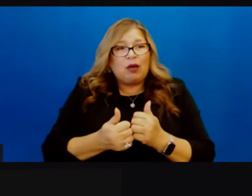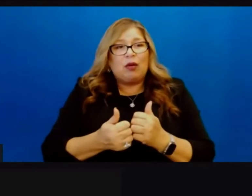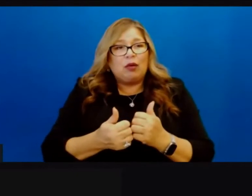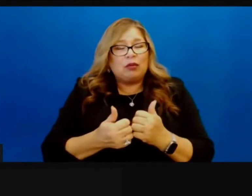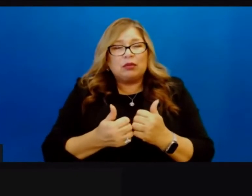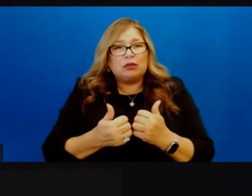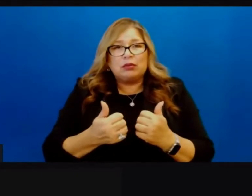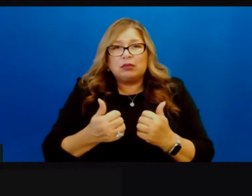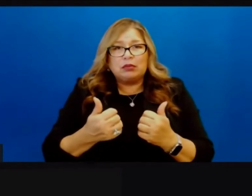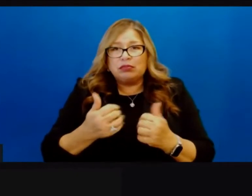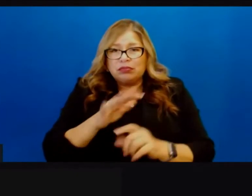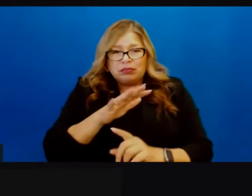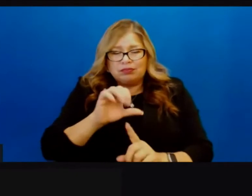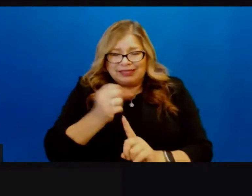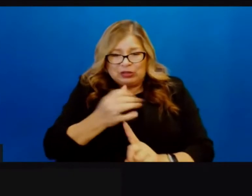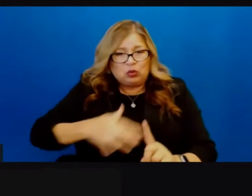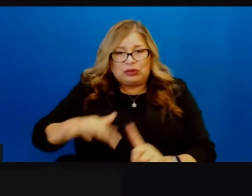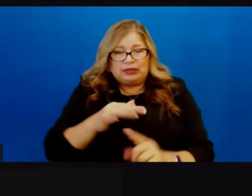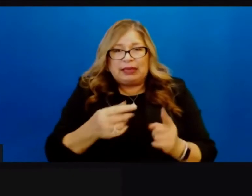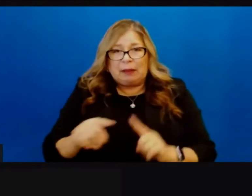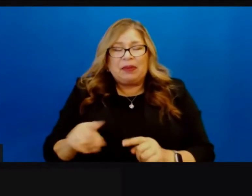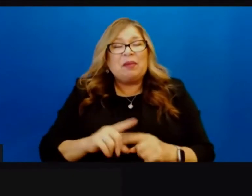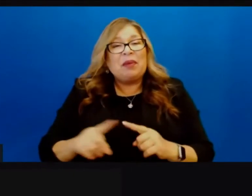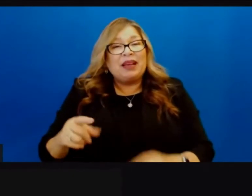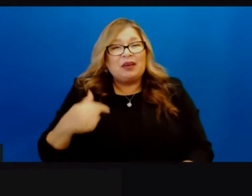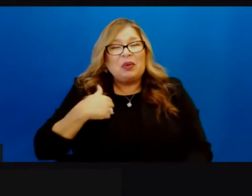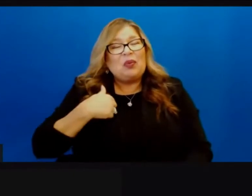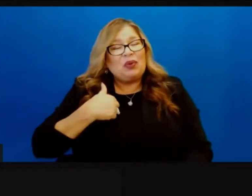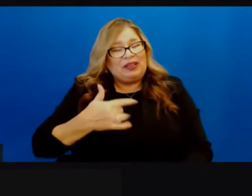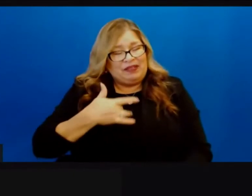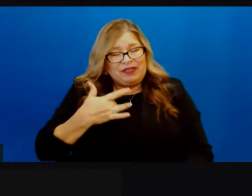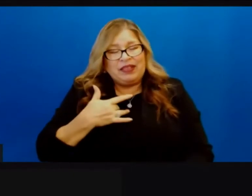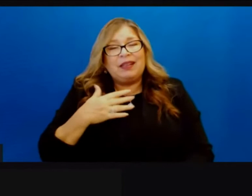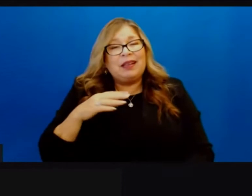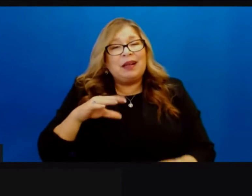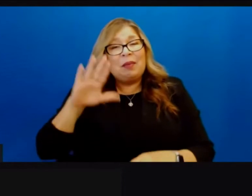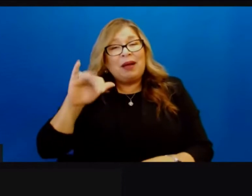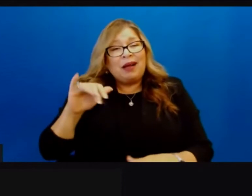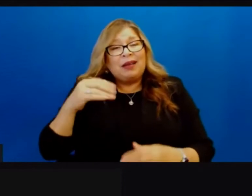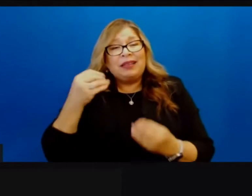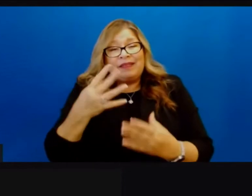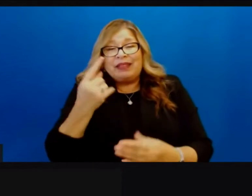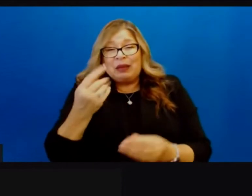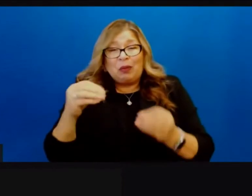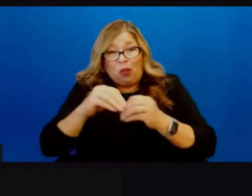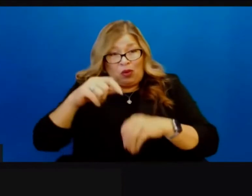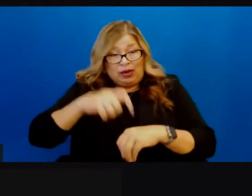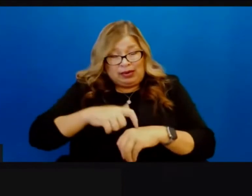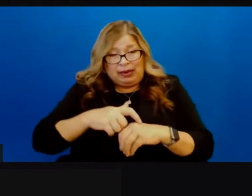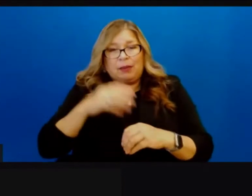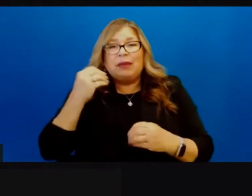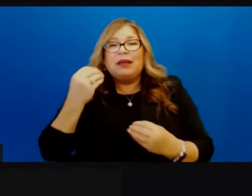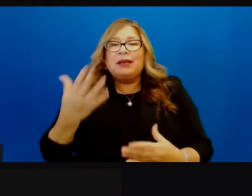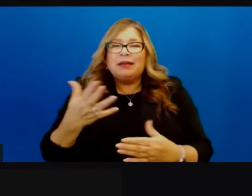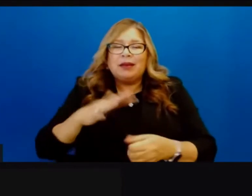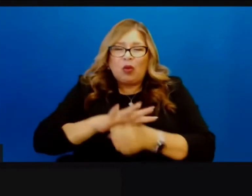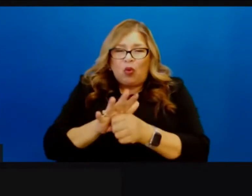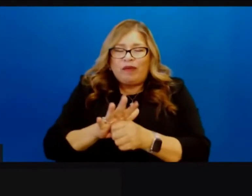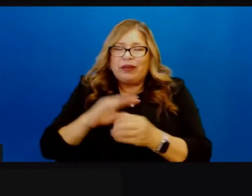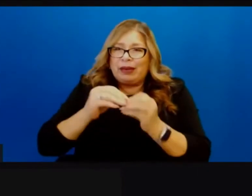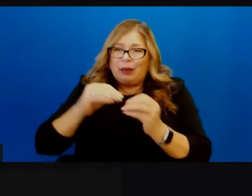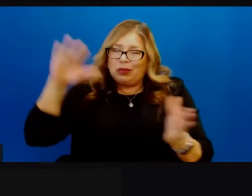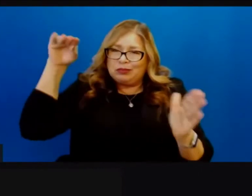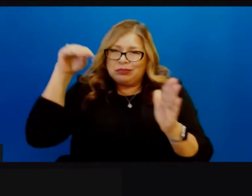But at the moment, we think giving that little bit more time to arrive to some of those even lower rates is important.